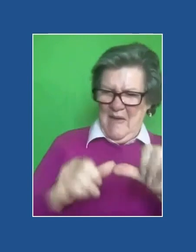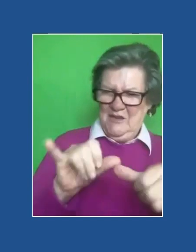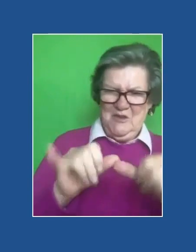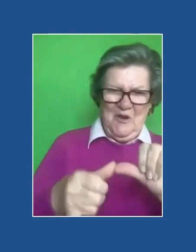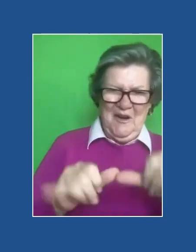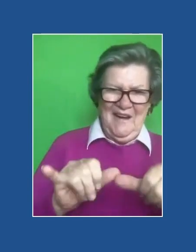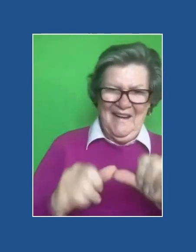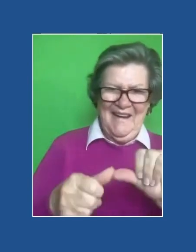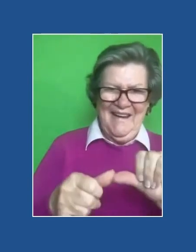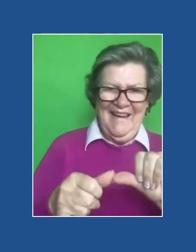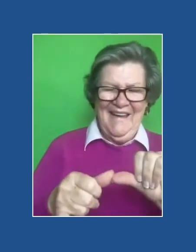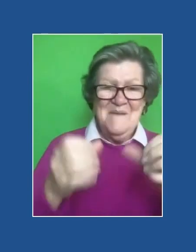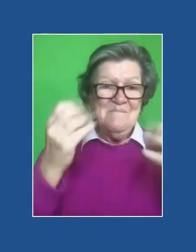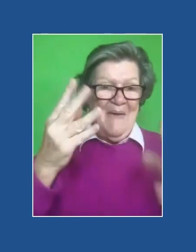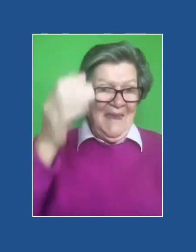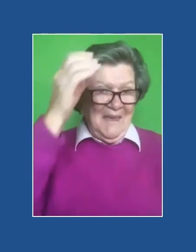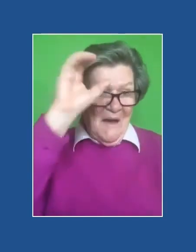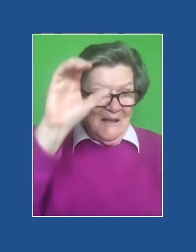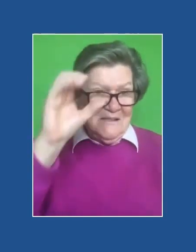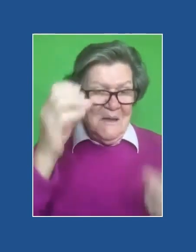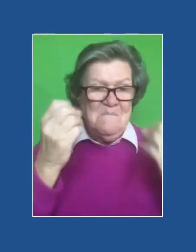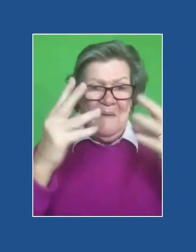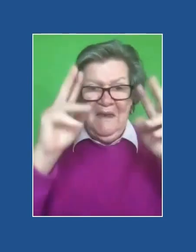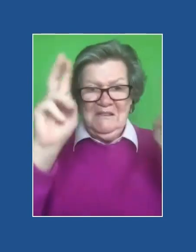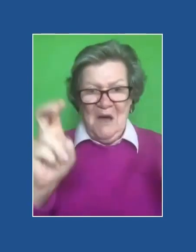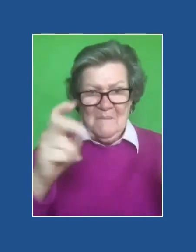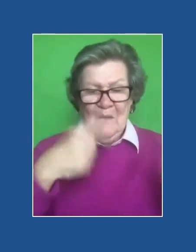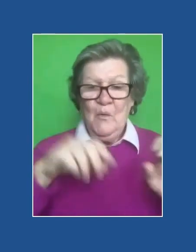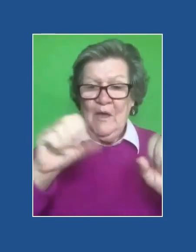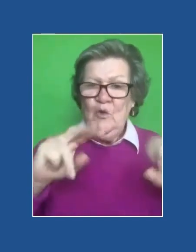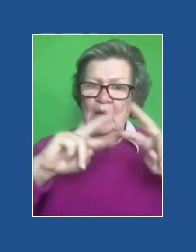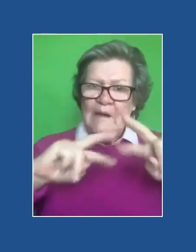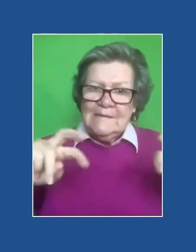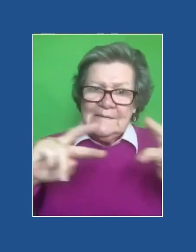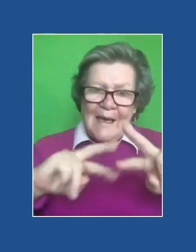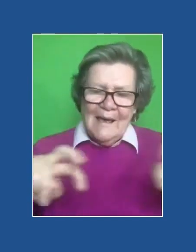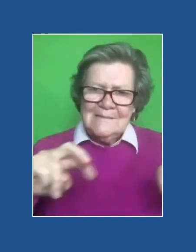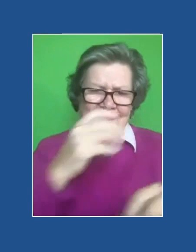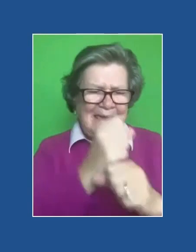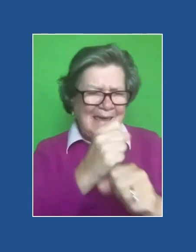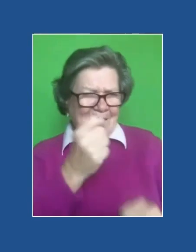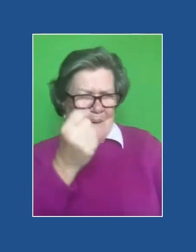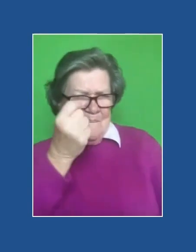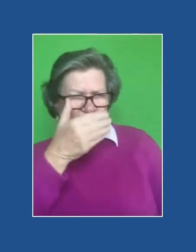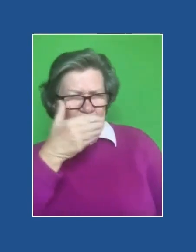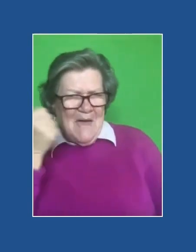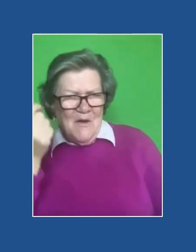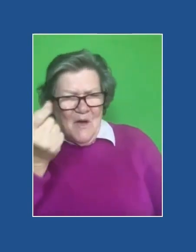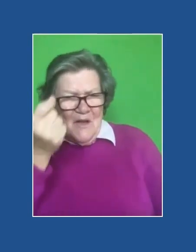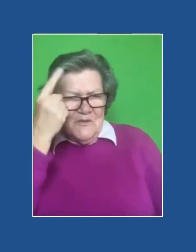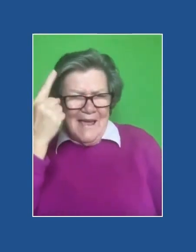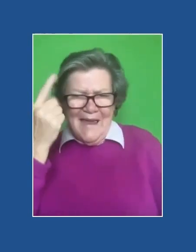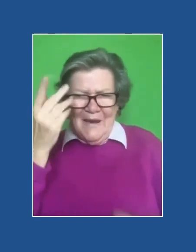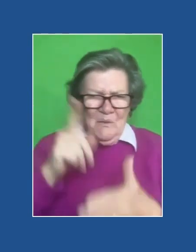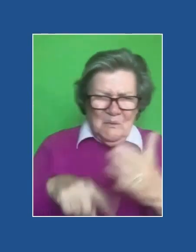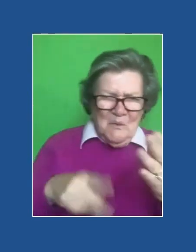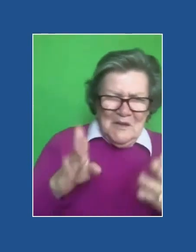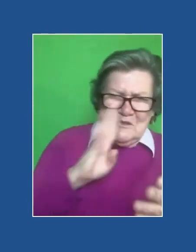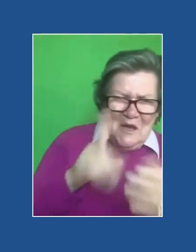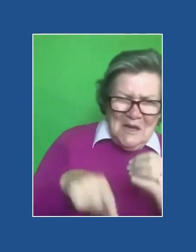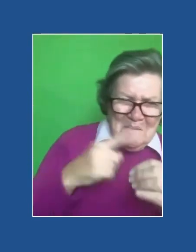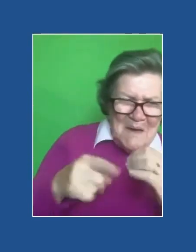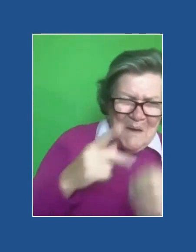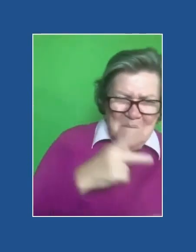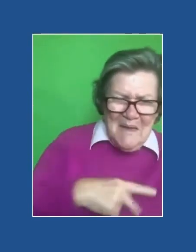different concepts or topics that we would want to assess and get a better understanding of from our patients. And when we're thinking